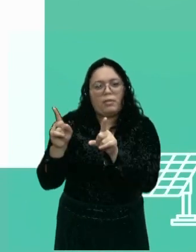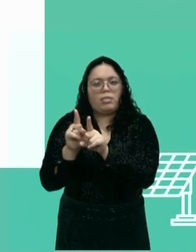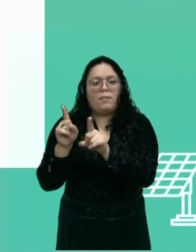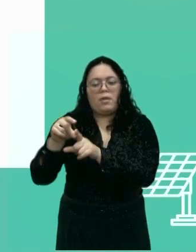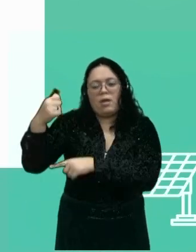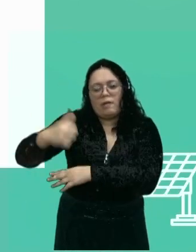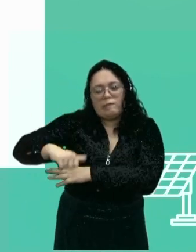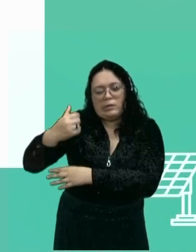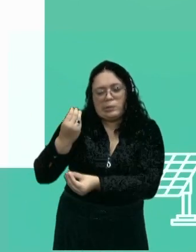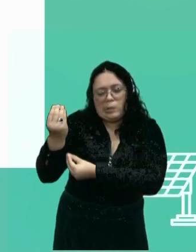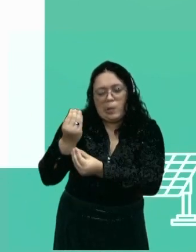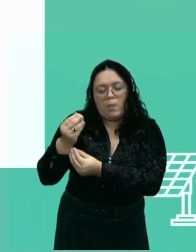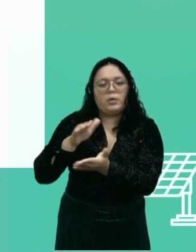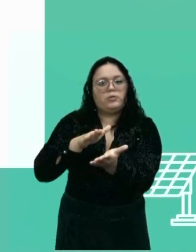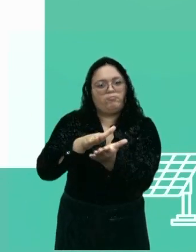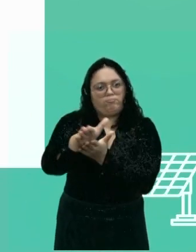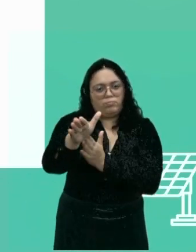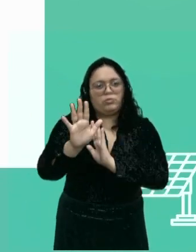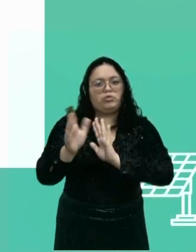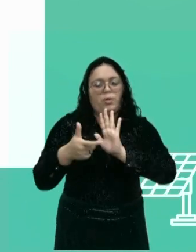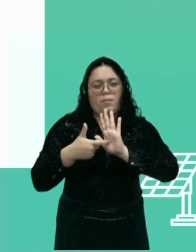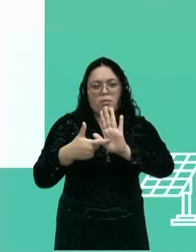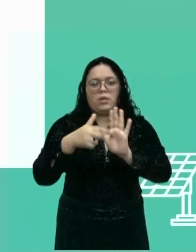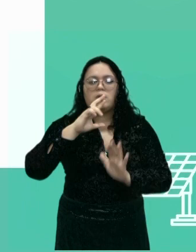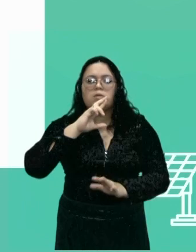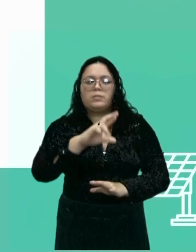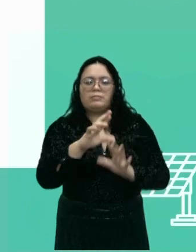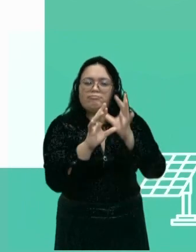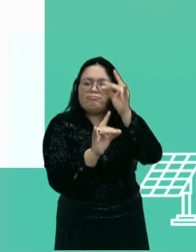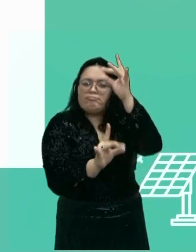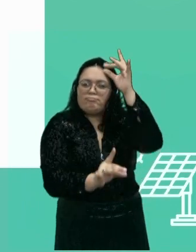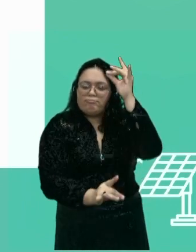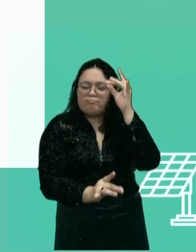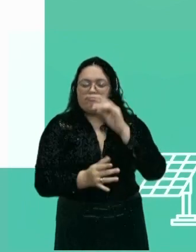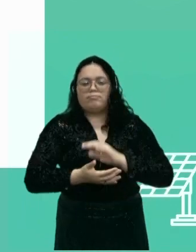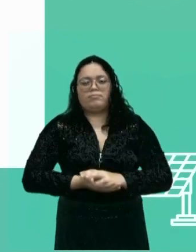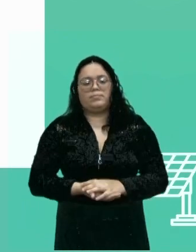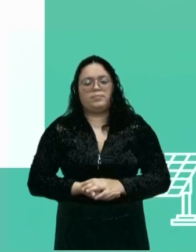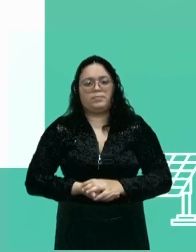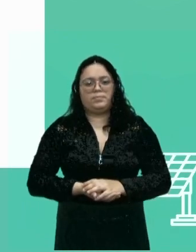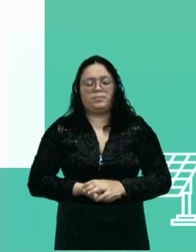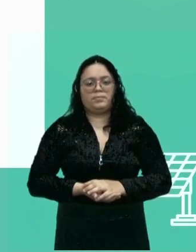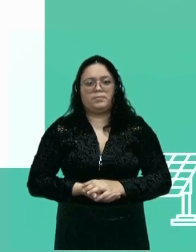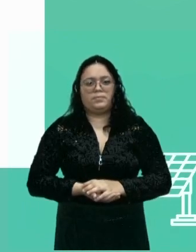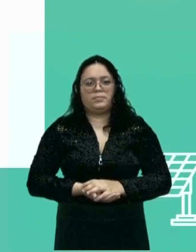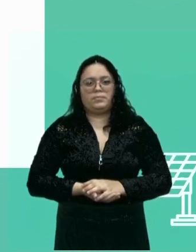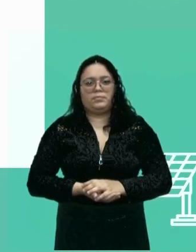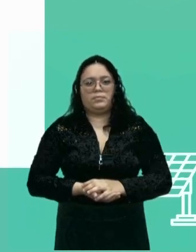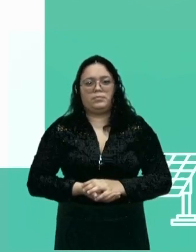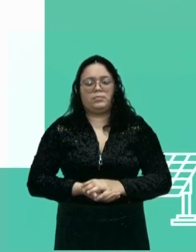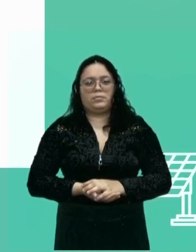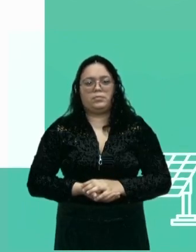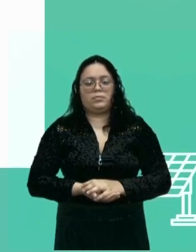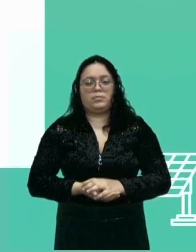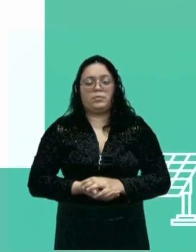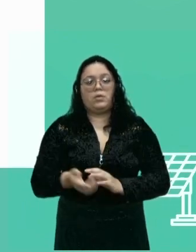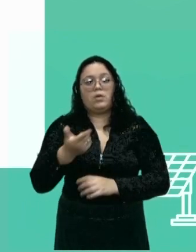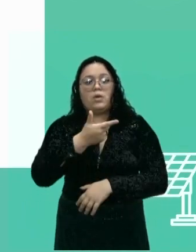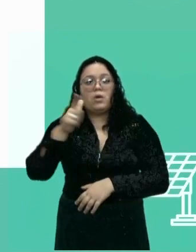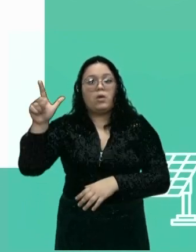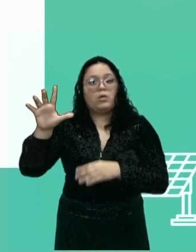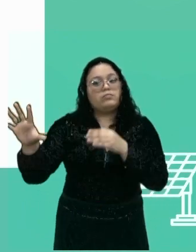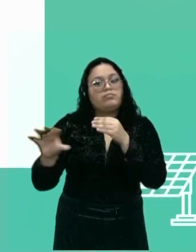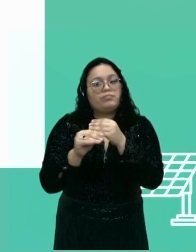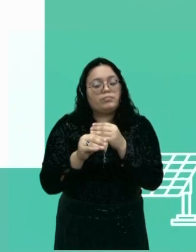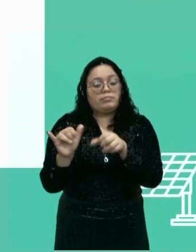a response and further detail, which I will outline in subsequent slides. Another element of the UK hydrogen strategy is